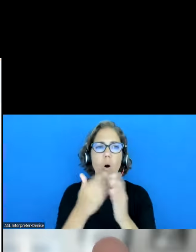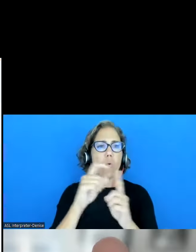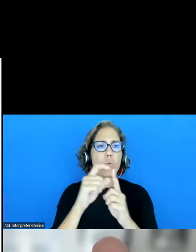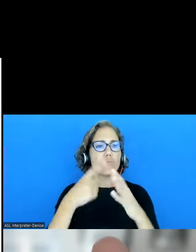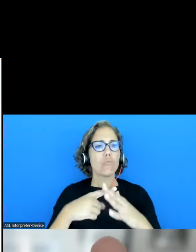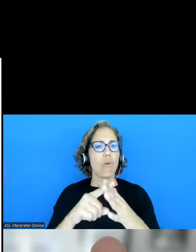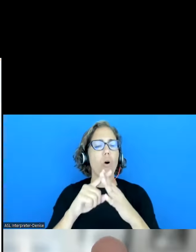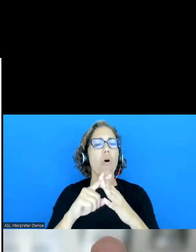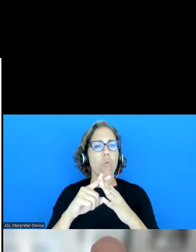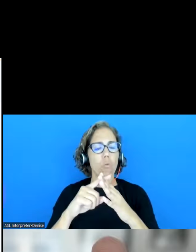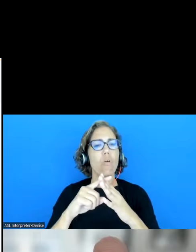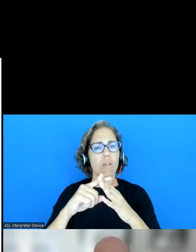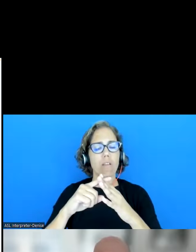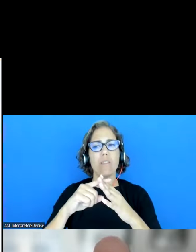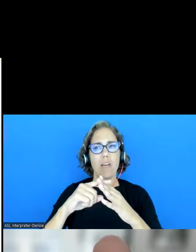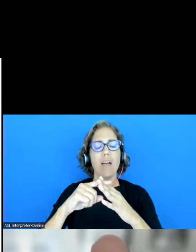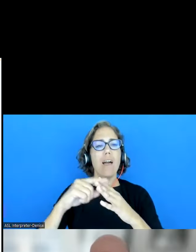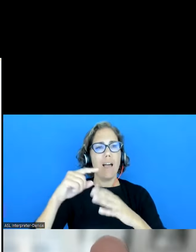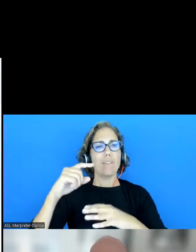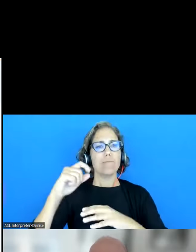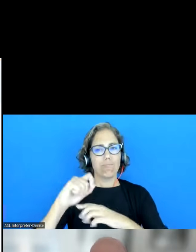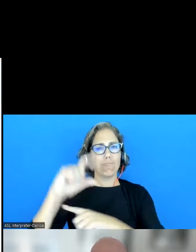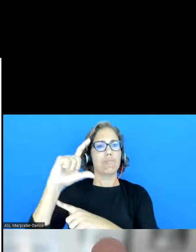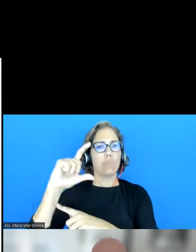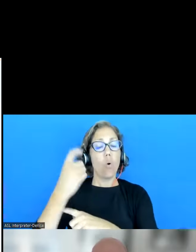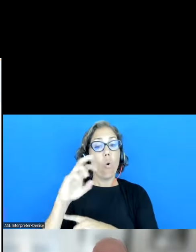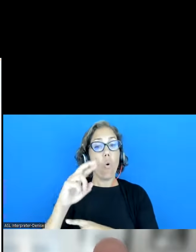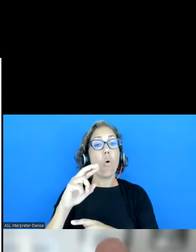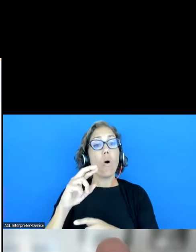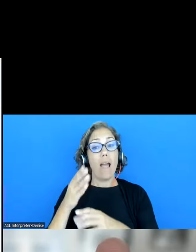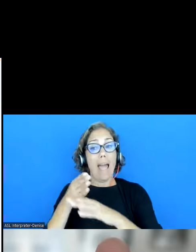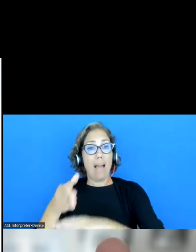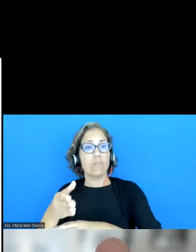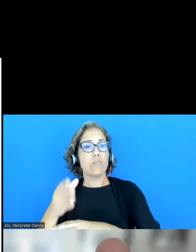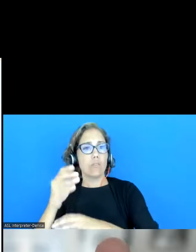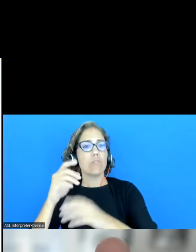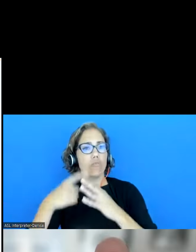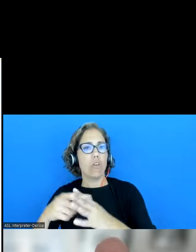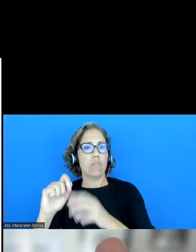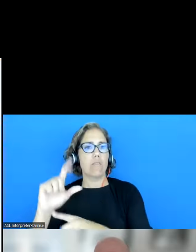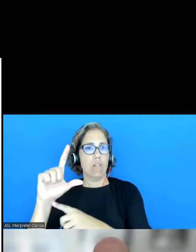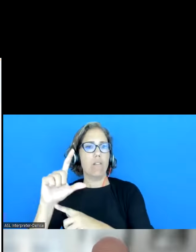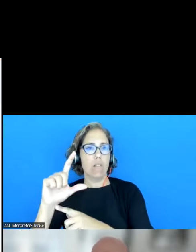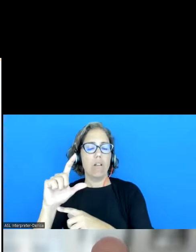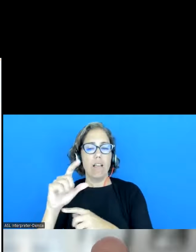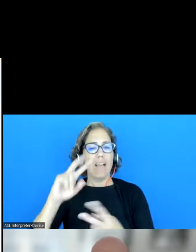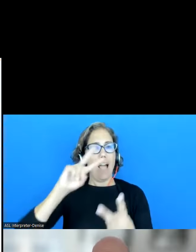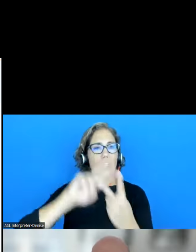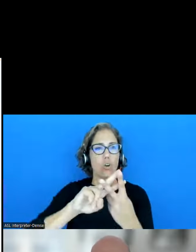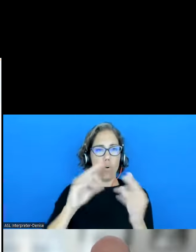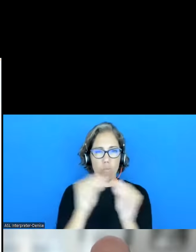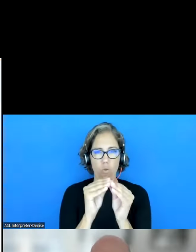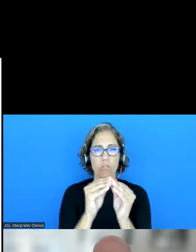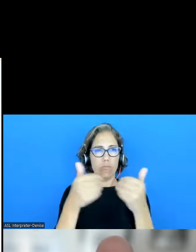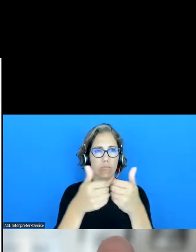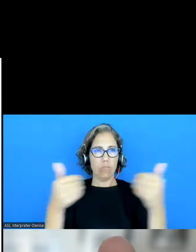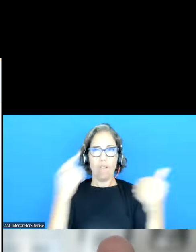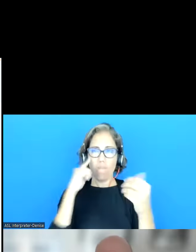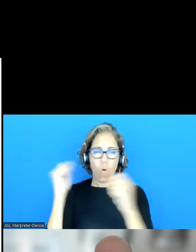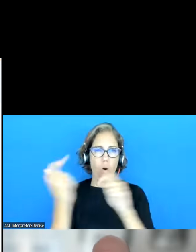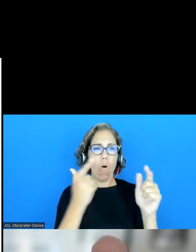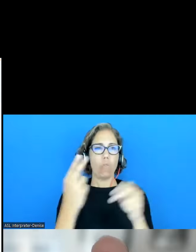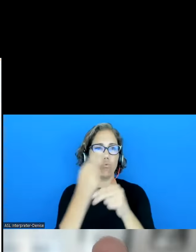letter, or where all of the words after the first word start with a capital letter. This makes the hashtag much easier to parse for all users.